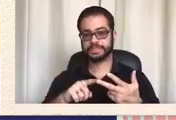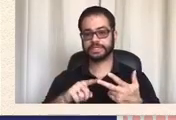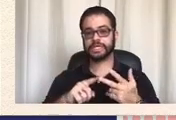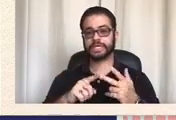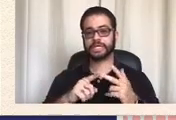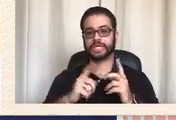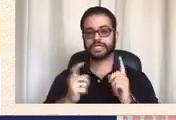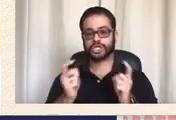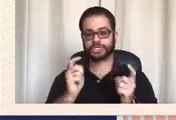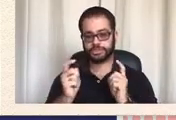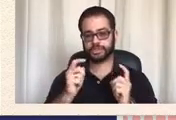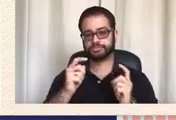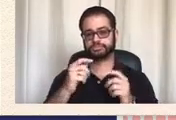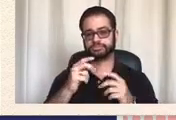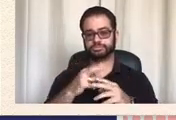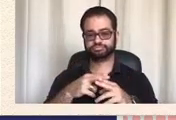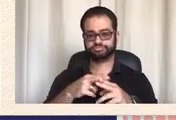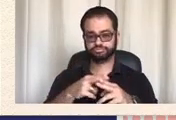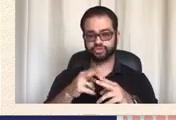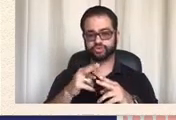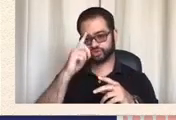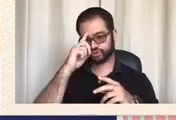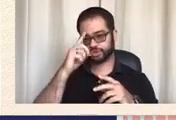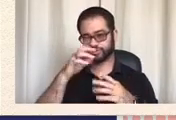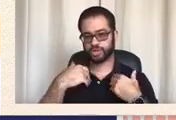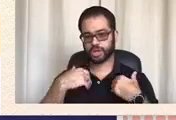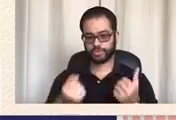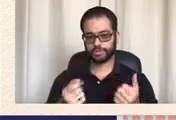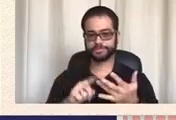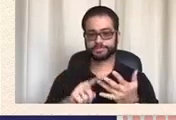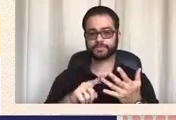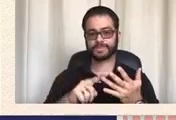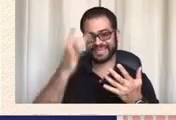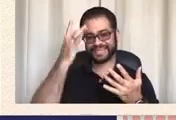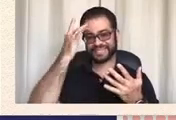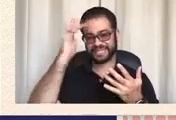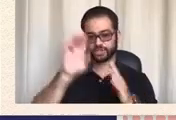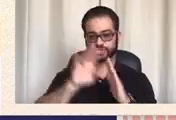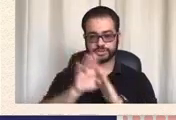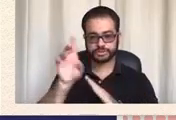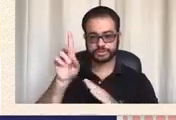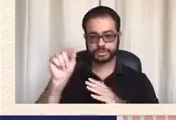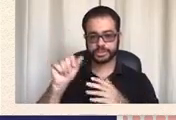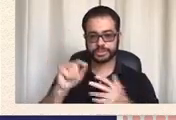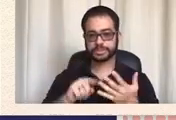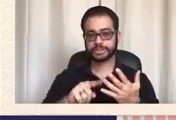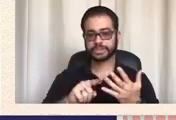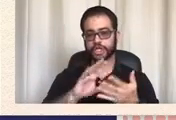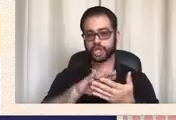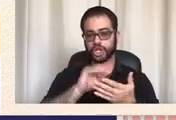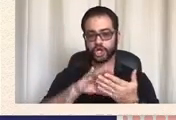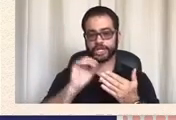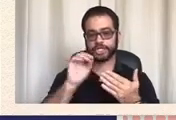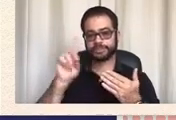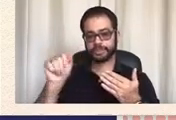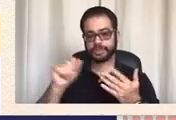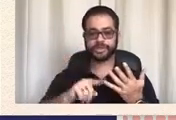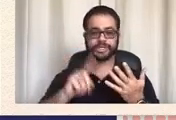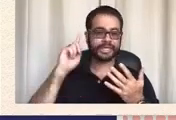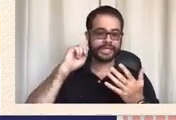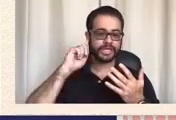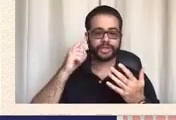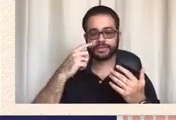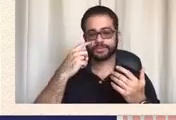disorders, intellectual disabilities, specific learning disabilities, hearing, speech, or vision impairments, and the